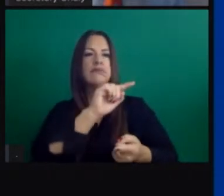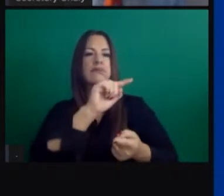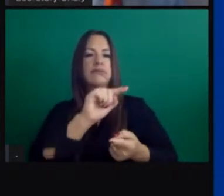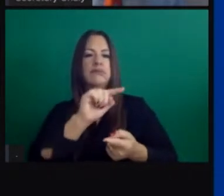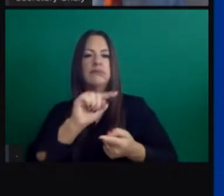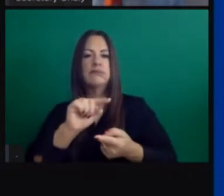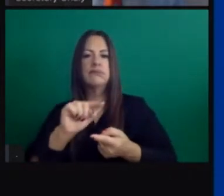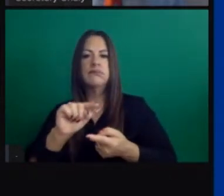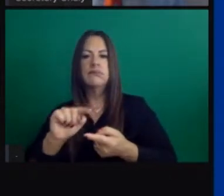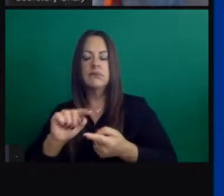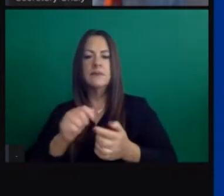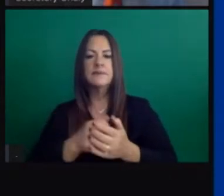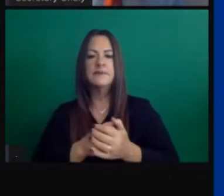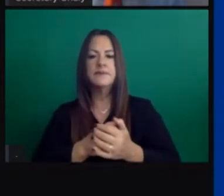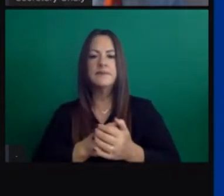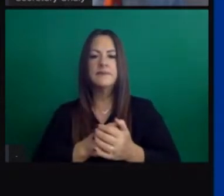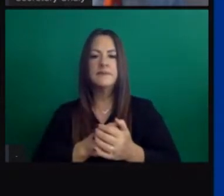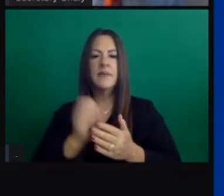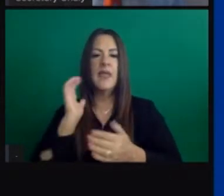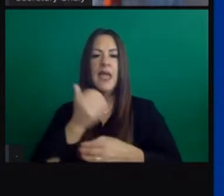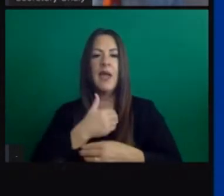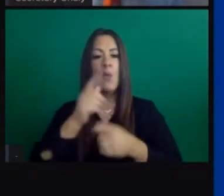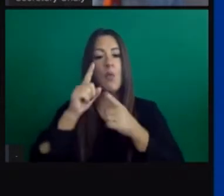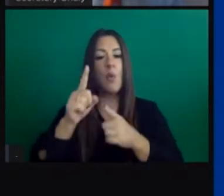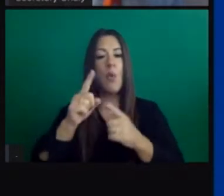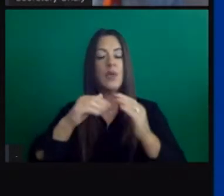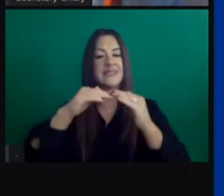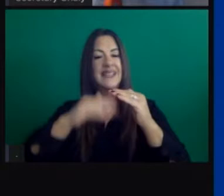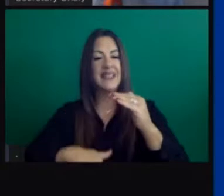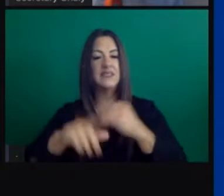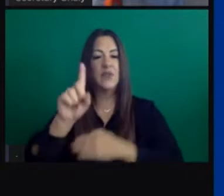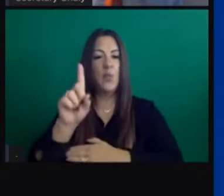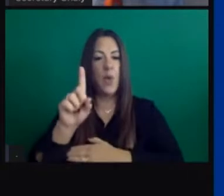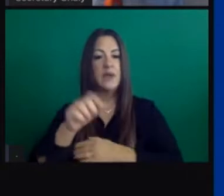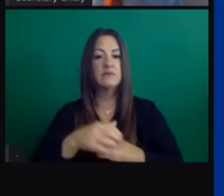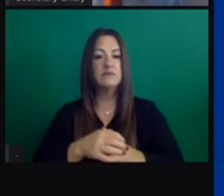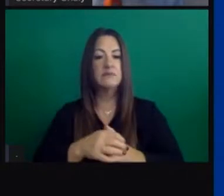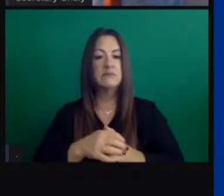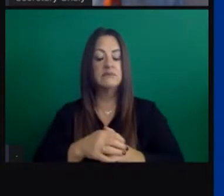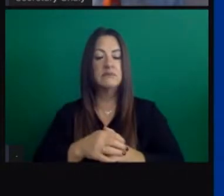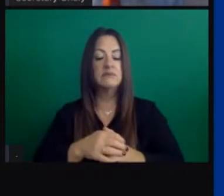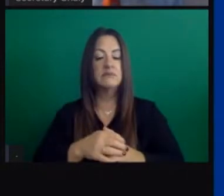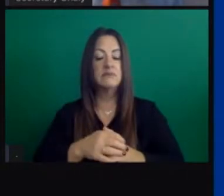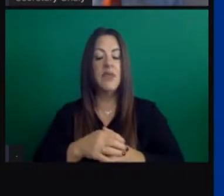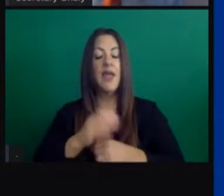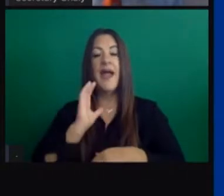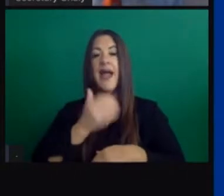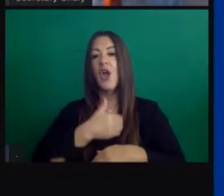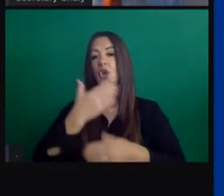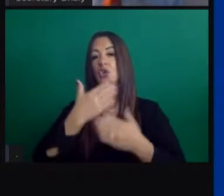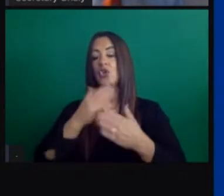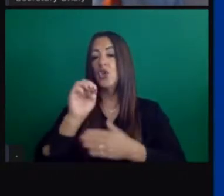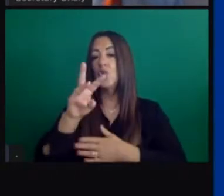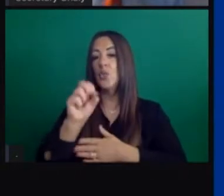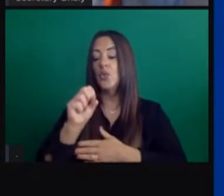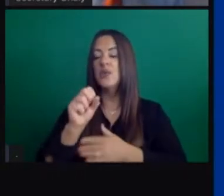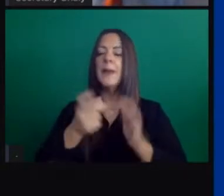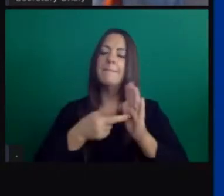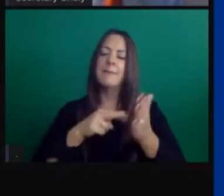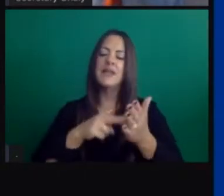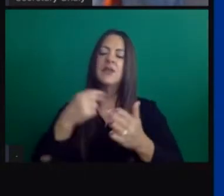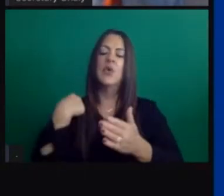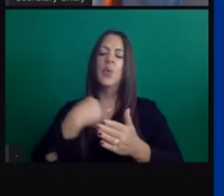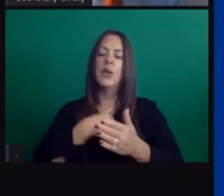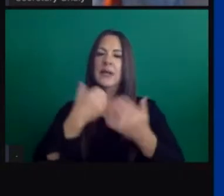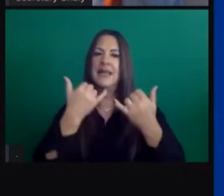as far below 1 as we can possibly get. But the good news is that we're in a posture where the